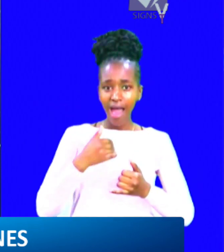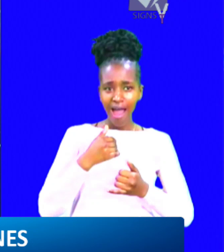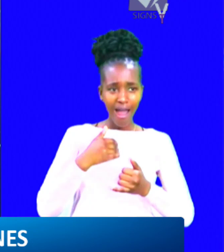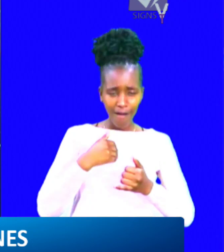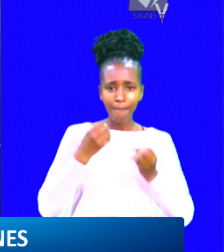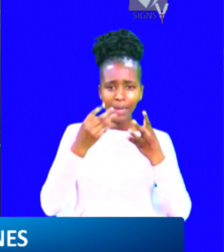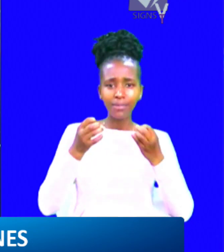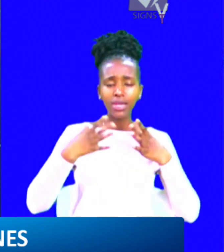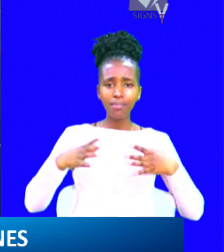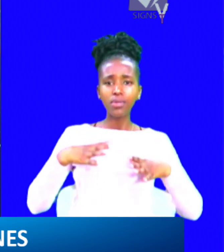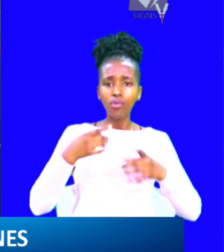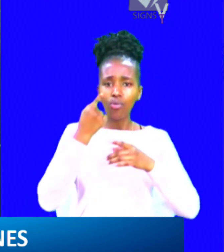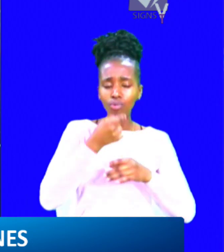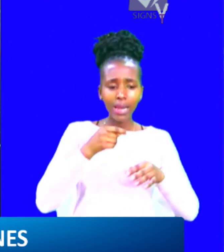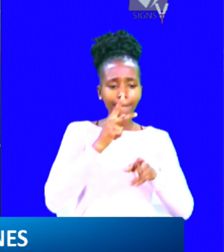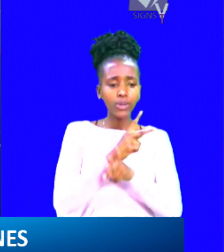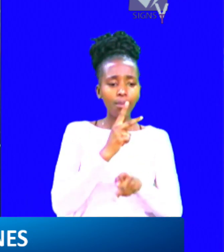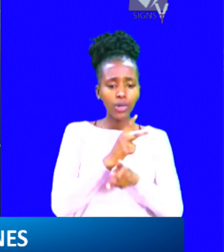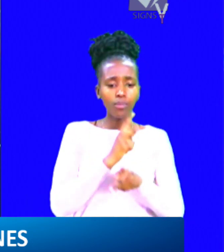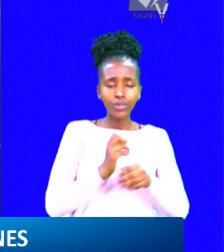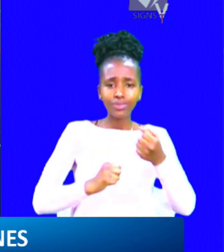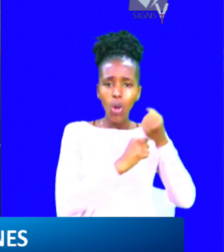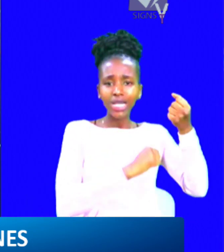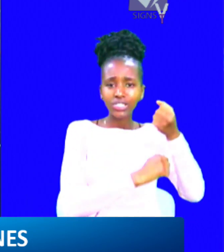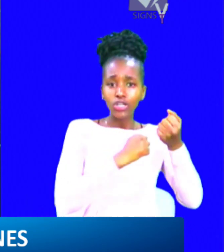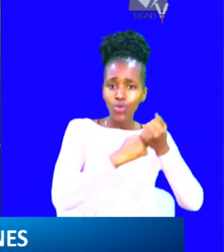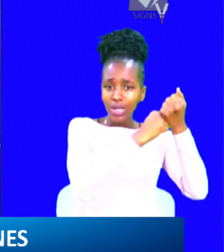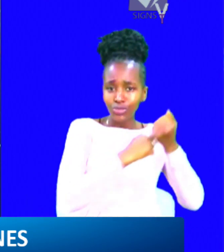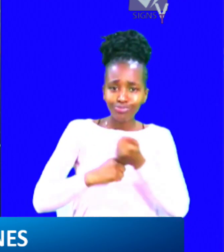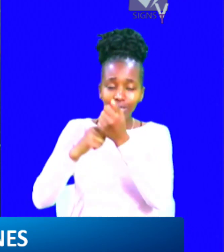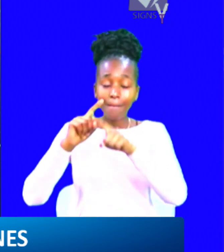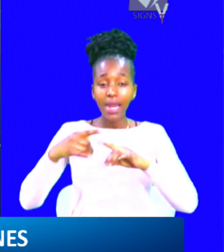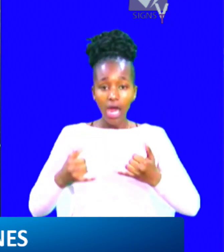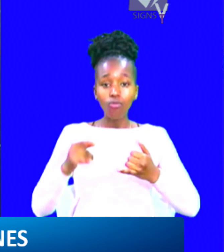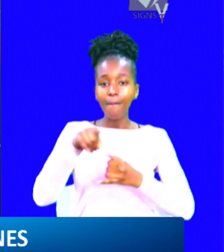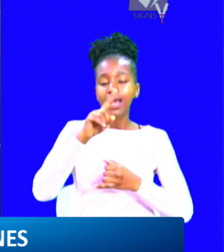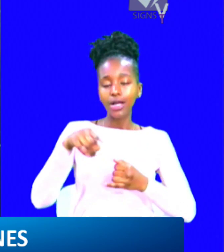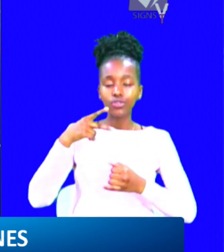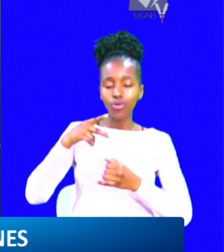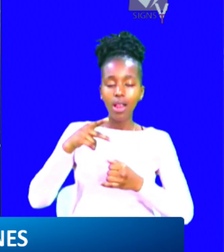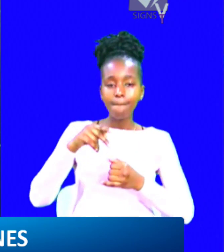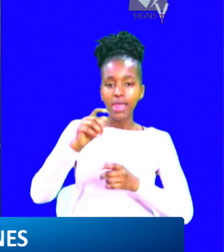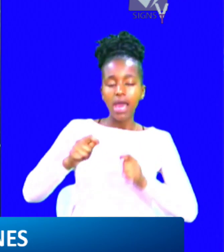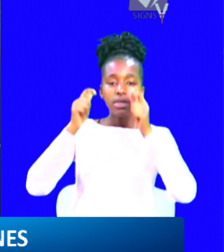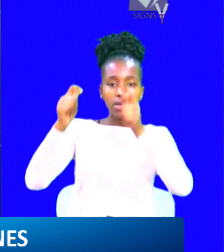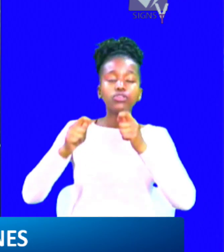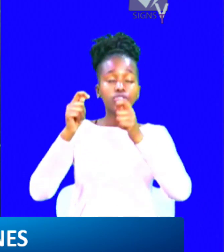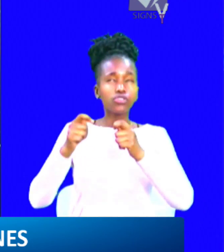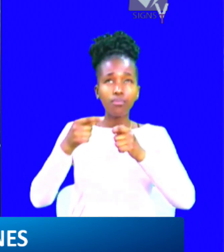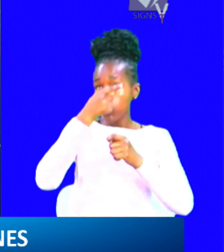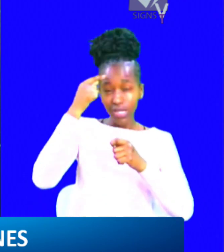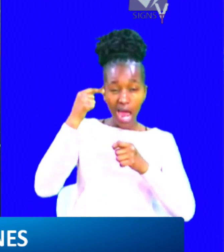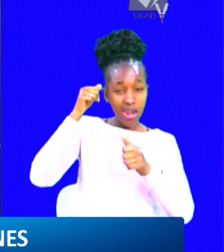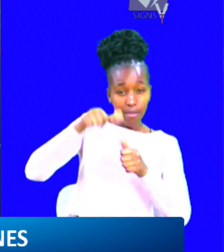in Uasin Gishu County have called off the planned demonstrations Tuesday and Wednesday, saying they have done